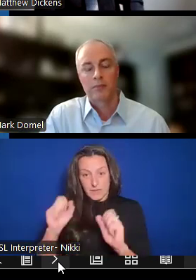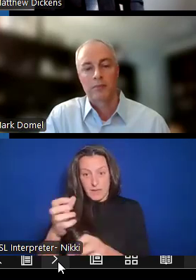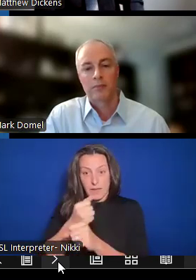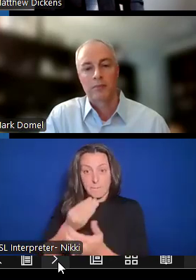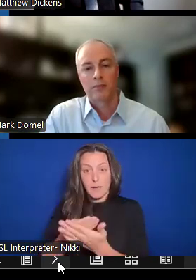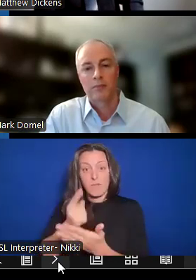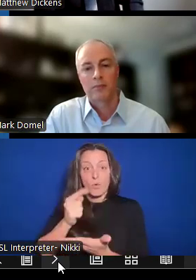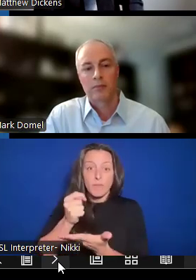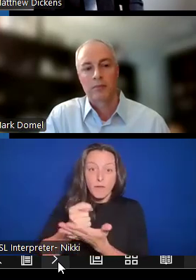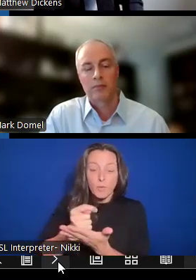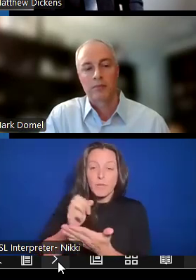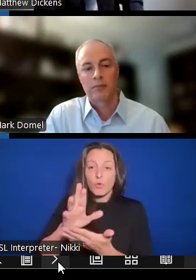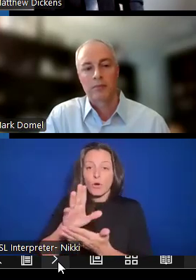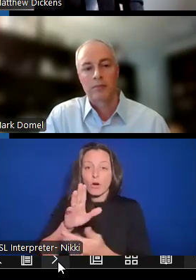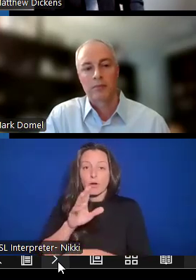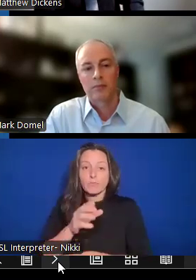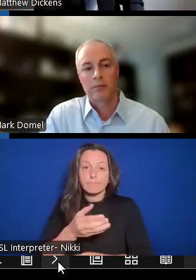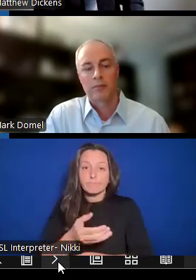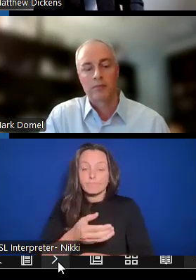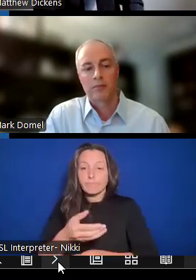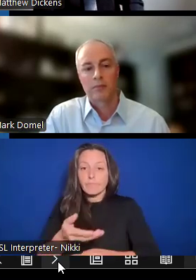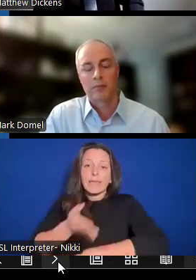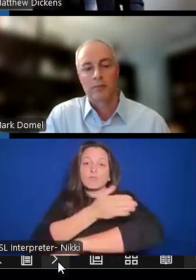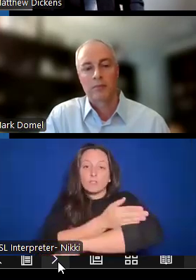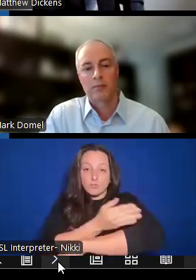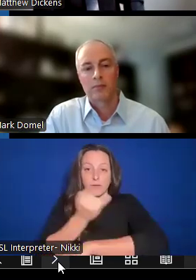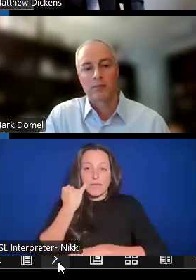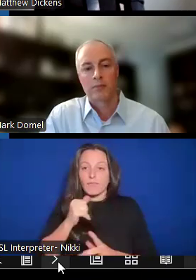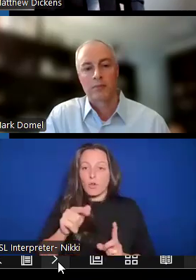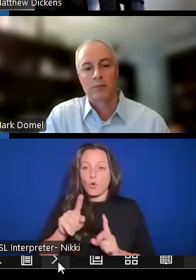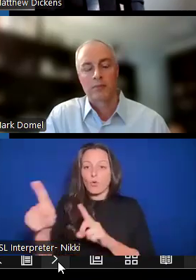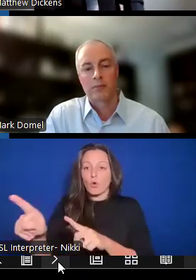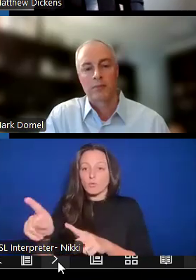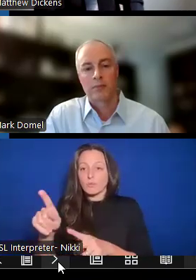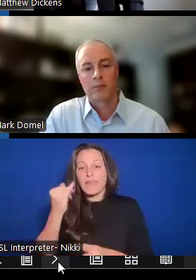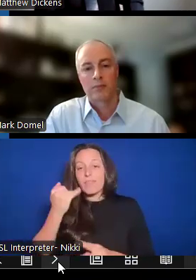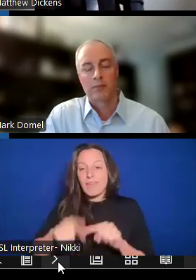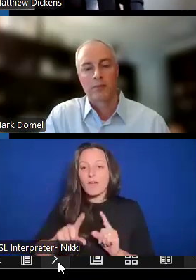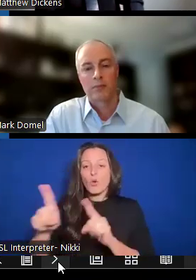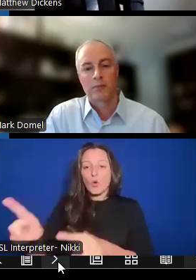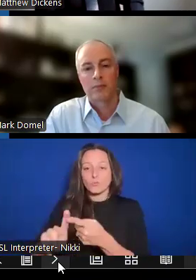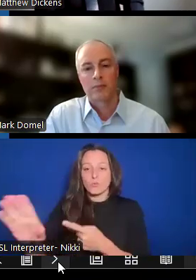and enrichment if not enrolled in a private school as a child with a disability?